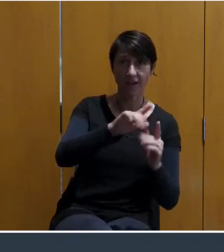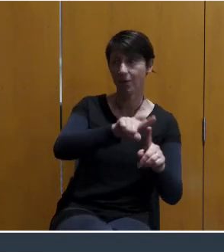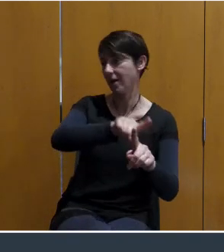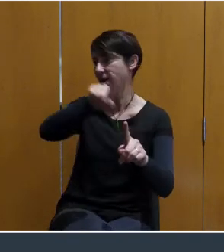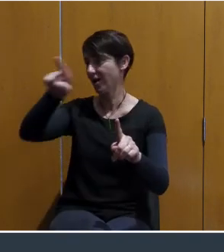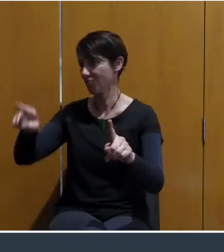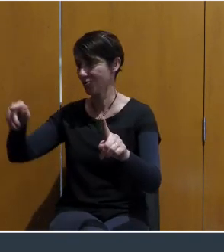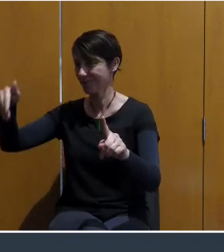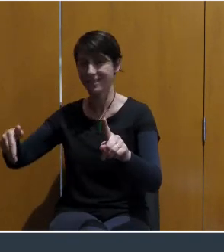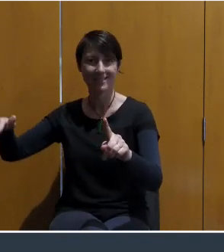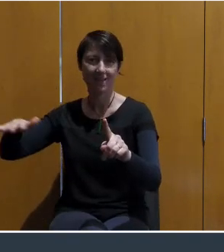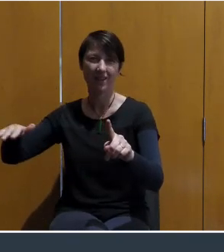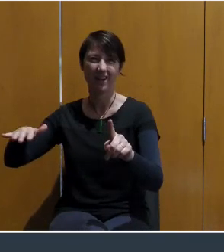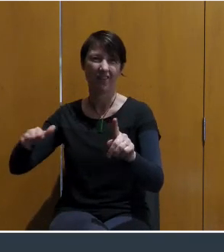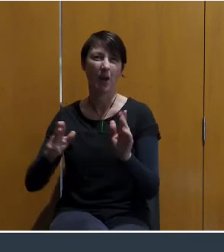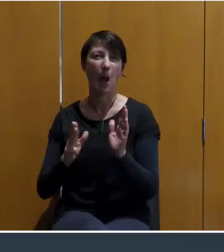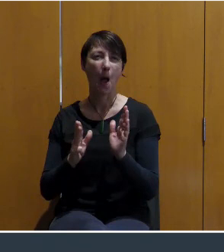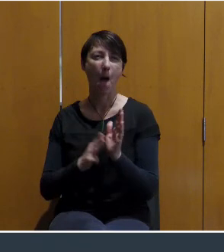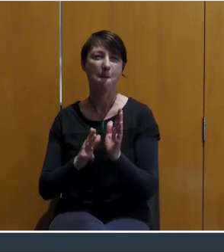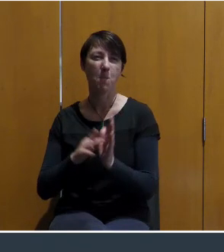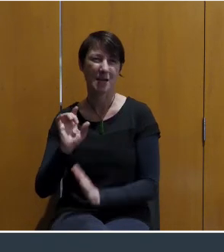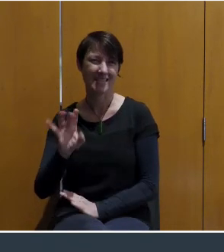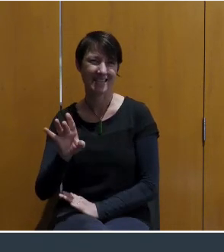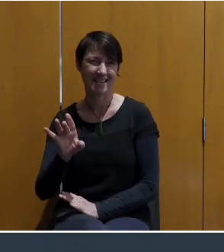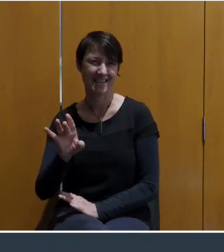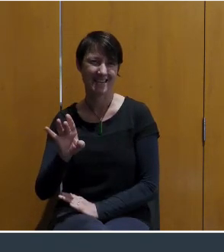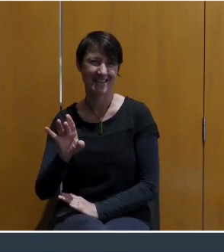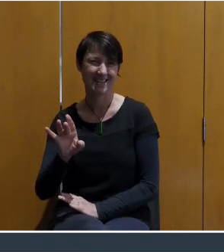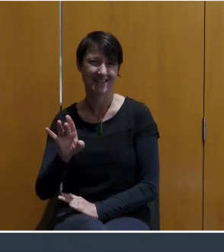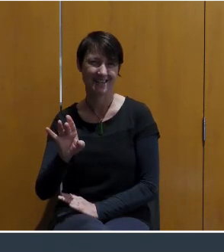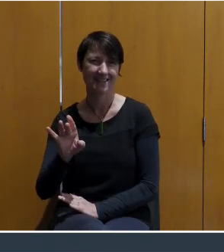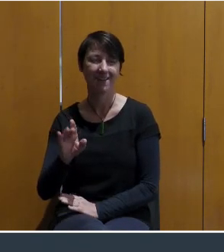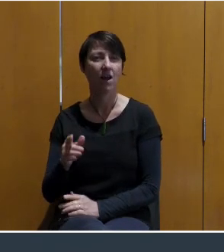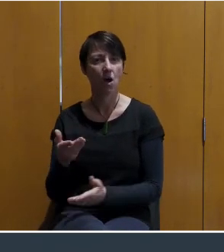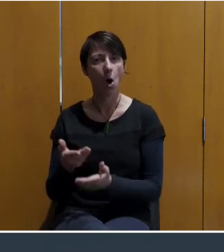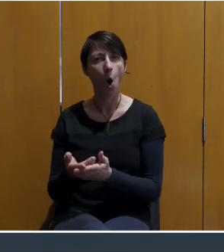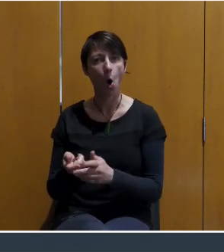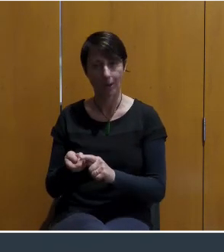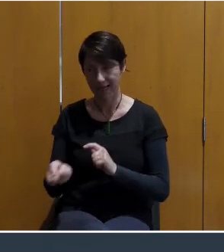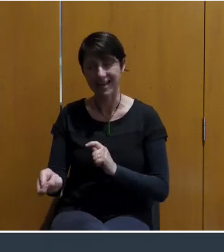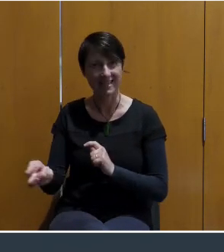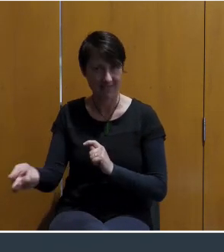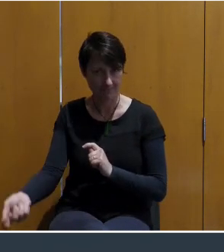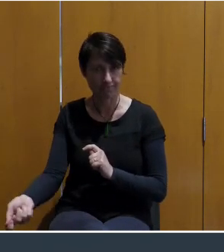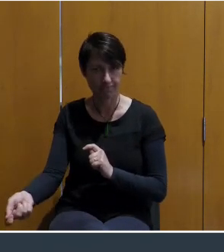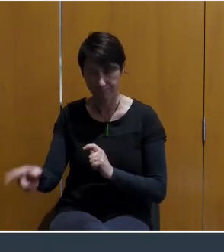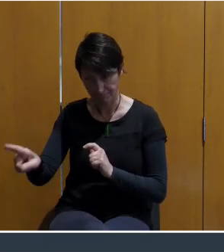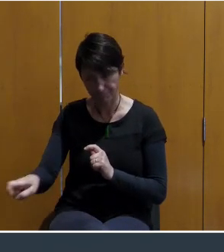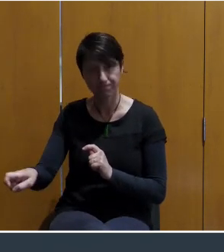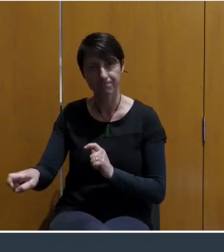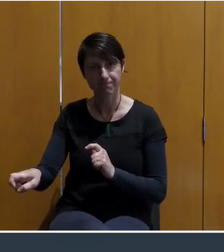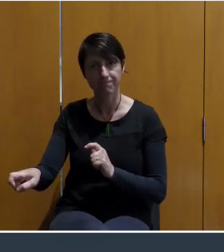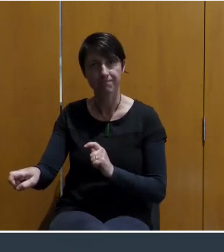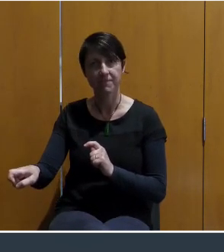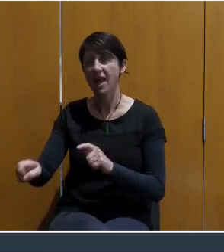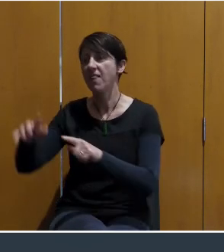10, if you like, on lead. The rest would be prohibited. So when you think about it in those terms, the